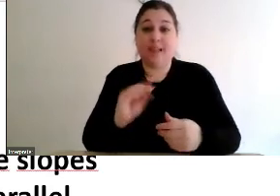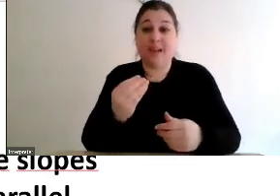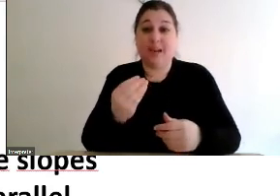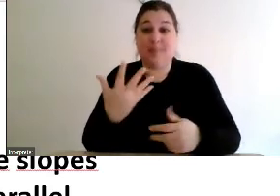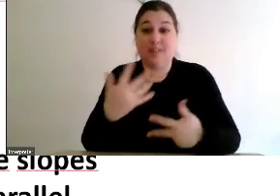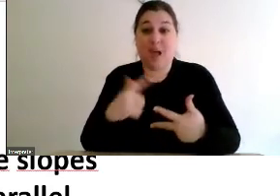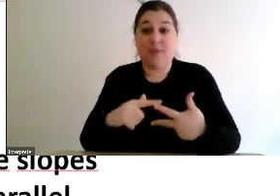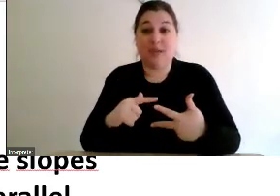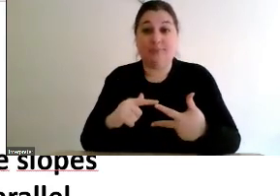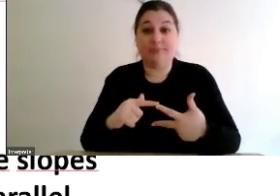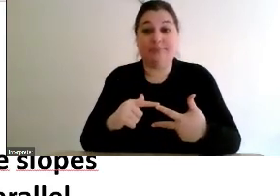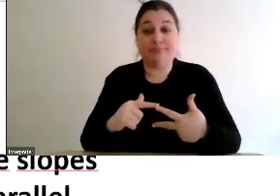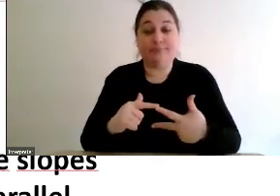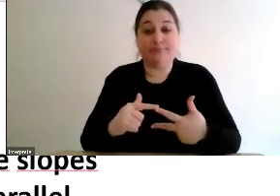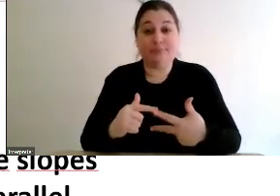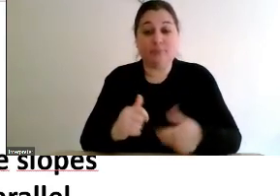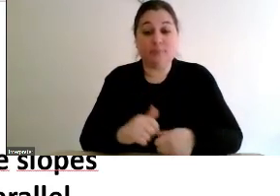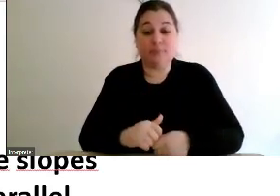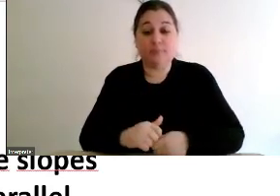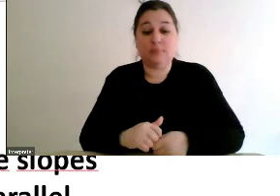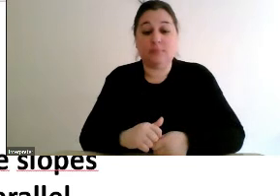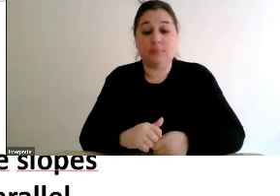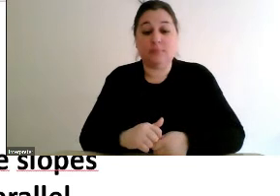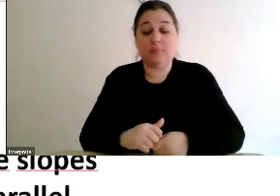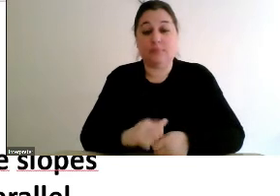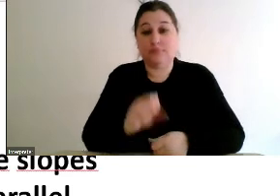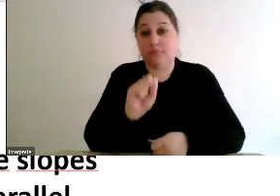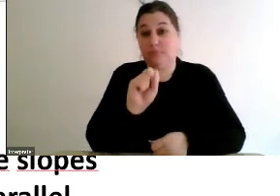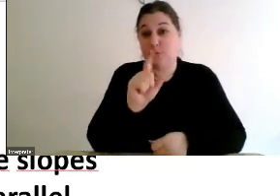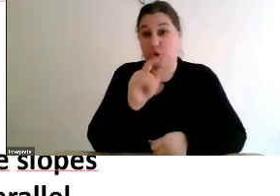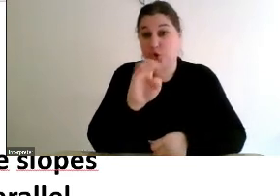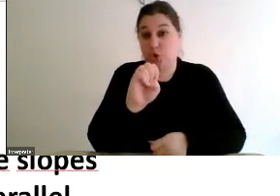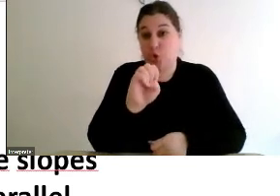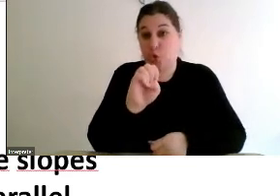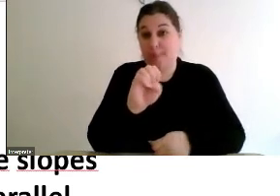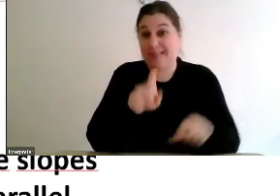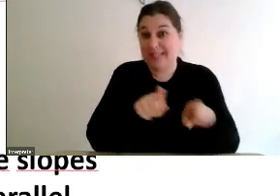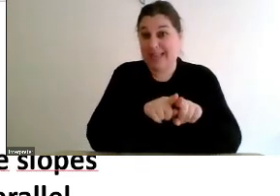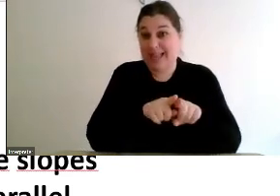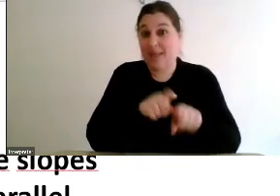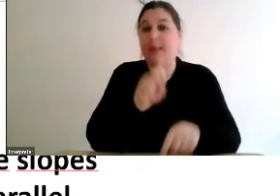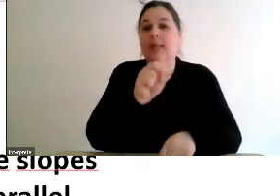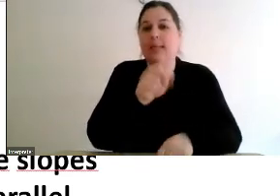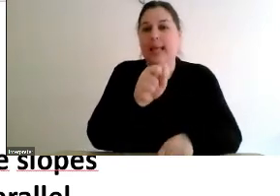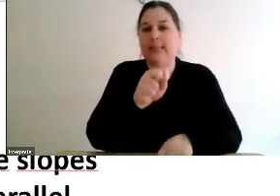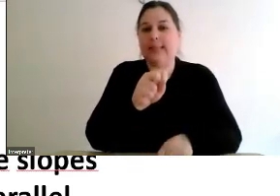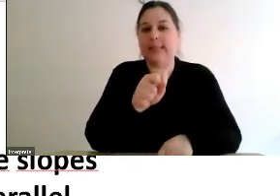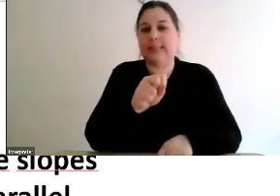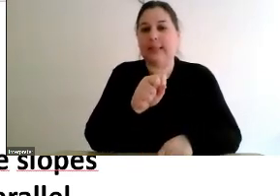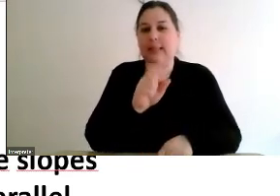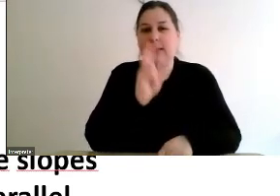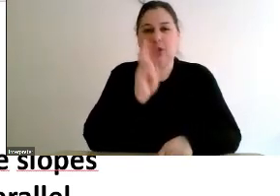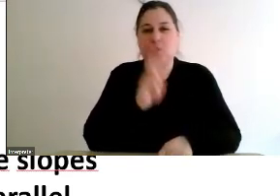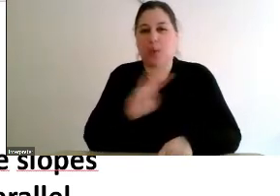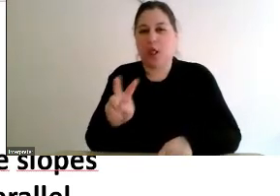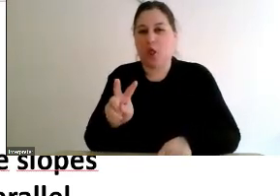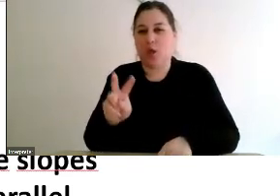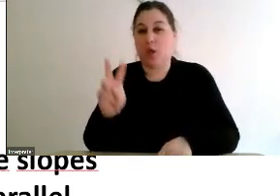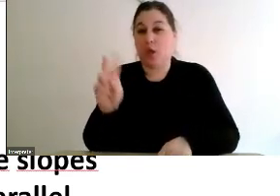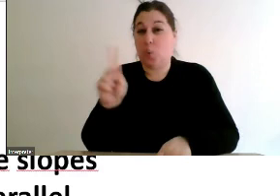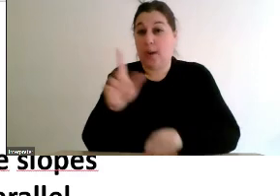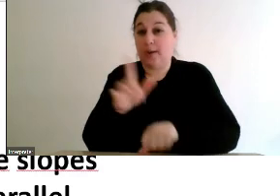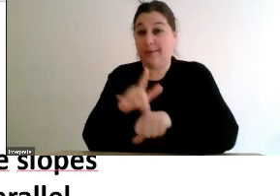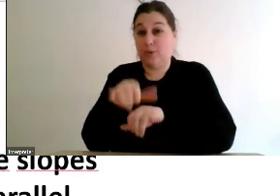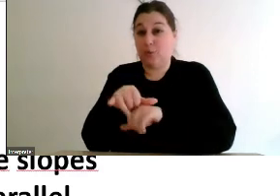same slope? Yes. Are the y-intercepts the same or different? They're different. If they were